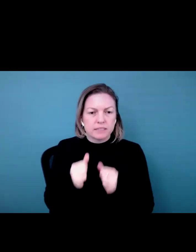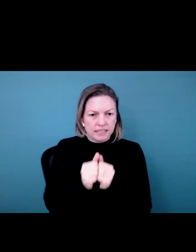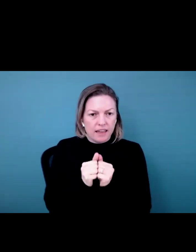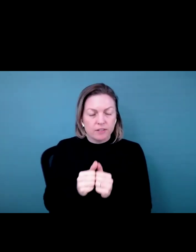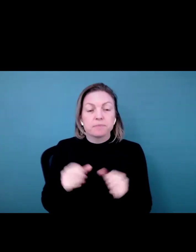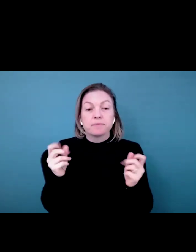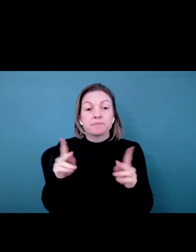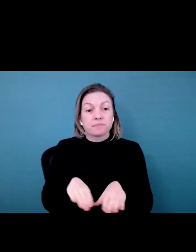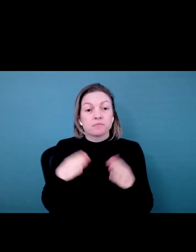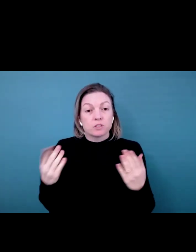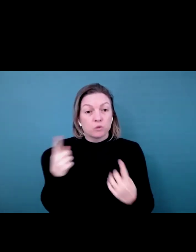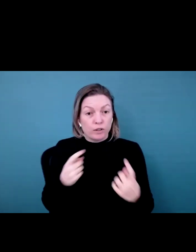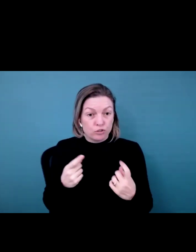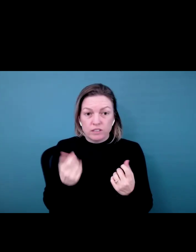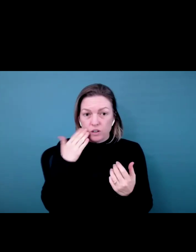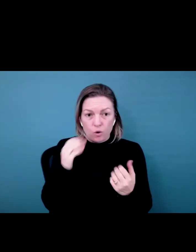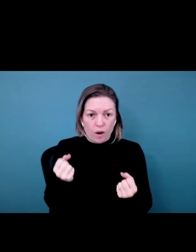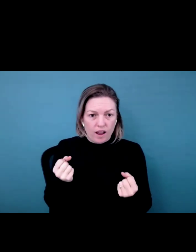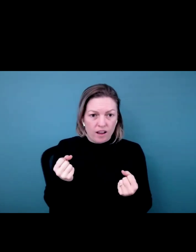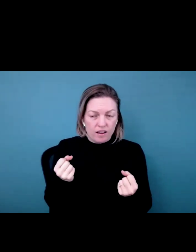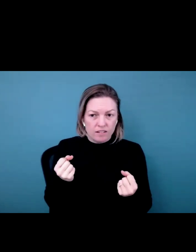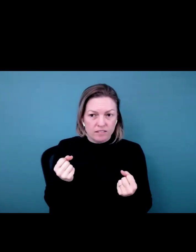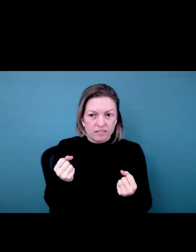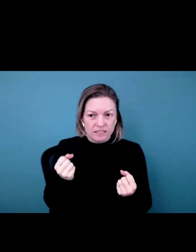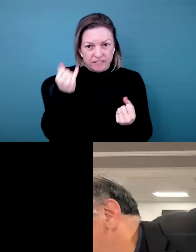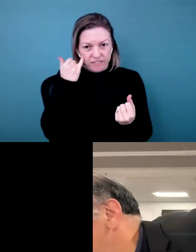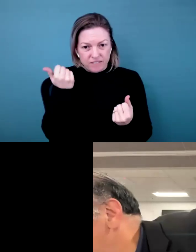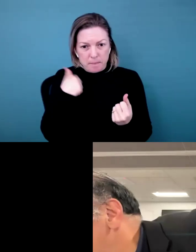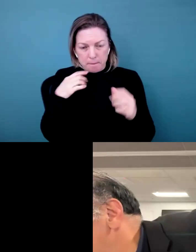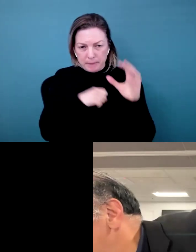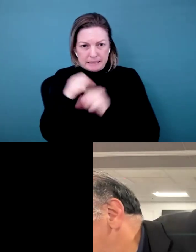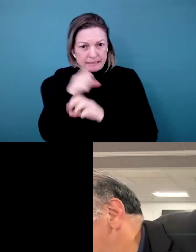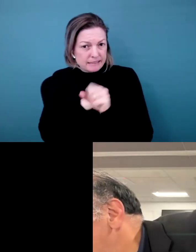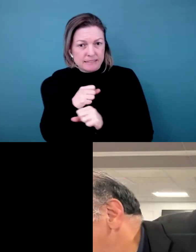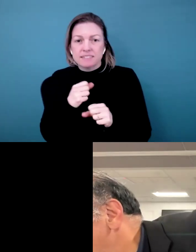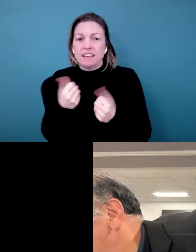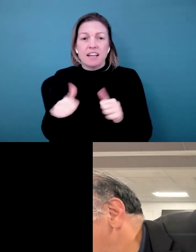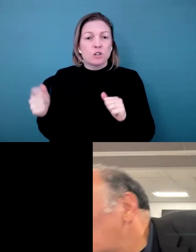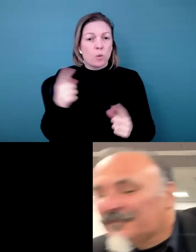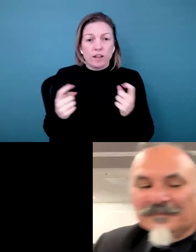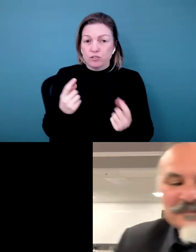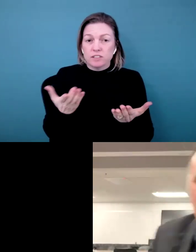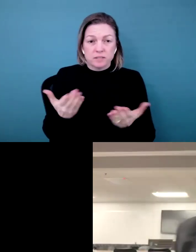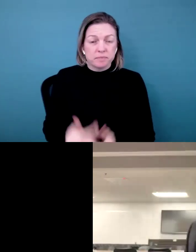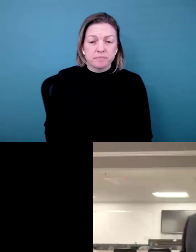to take any questions. I don't know how many gaps I put in there, but if you have any questions, I'm happy to respond.